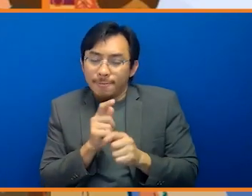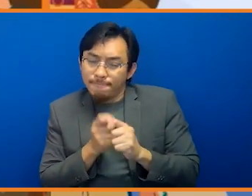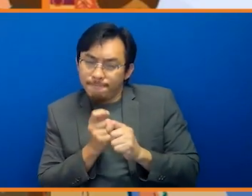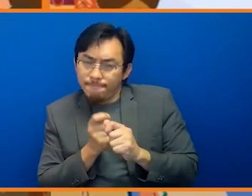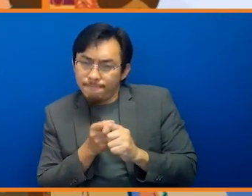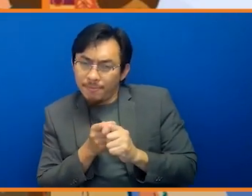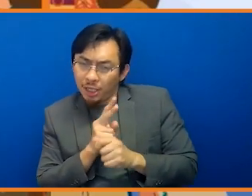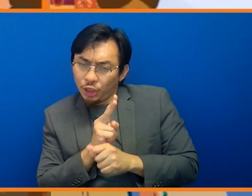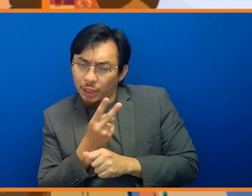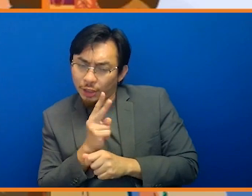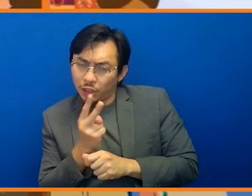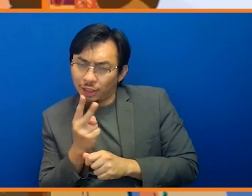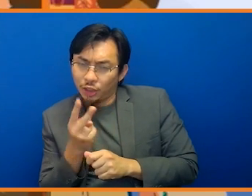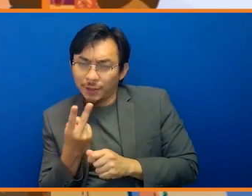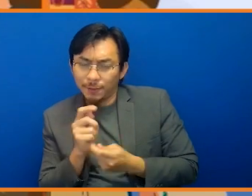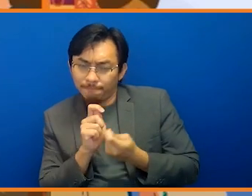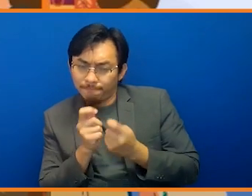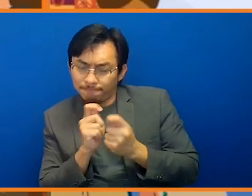application